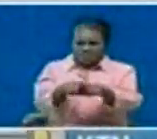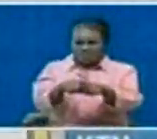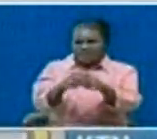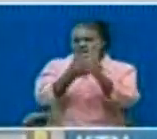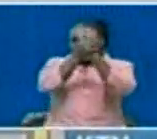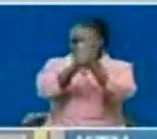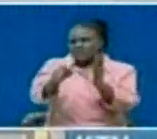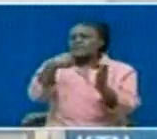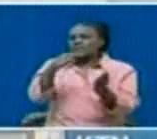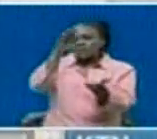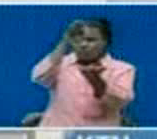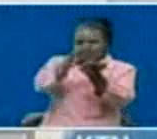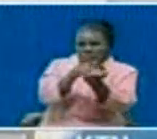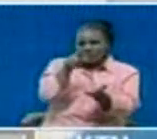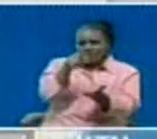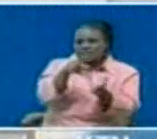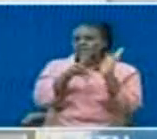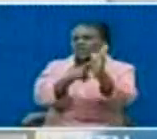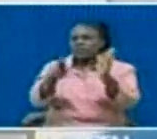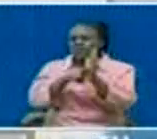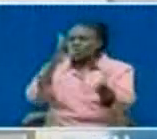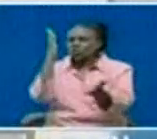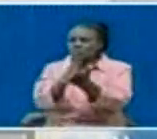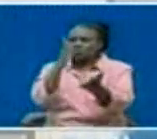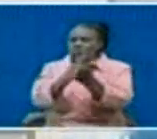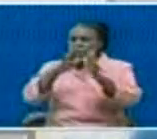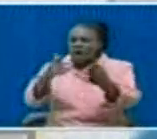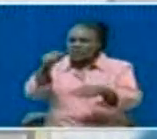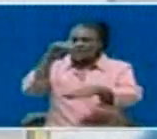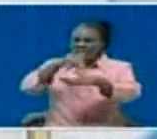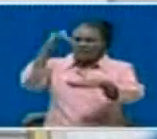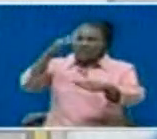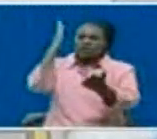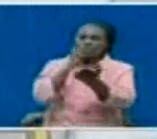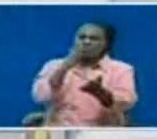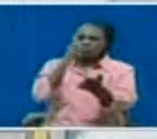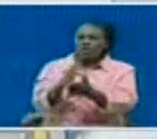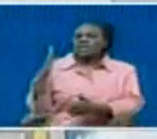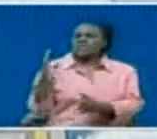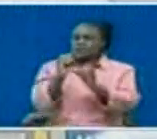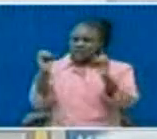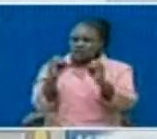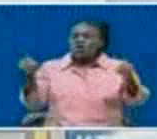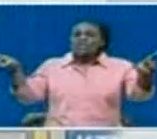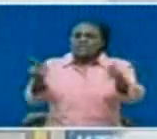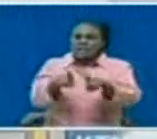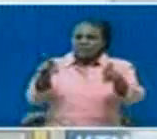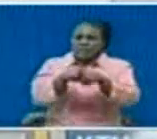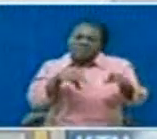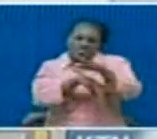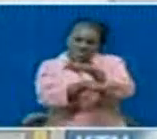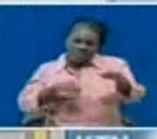that the drop in earnings is a true representation of how far the sector has been hit by not only insecurity, but also